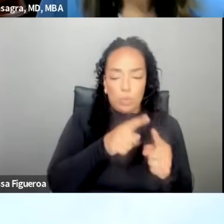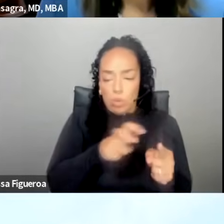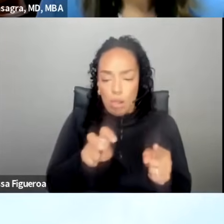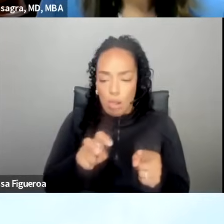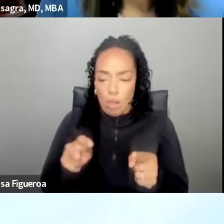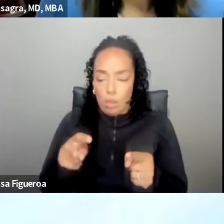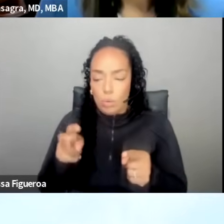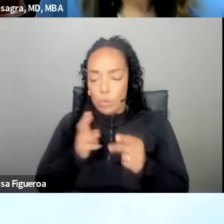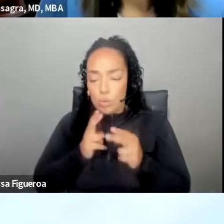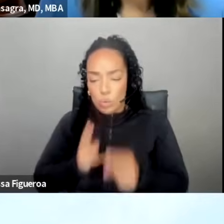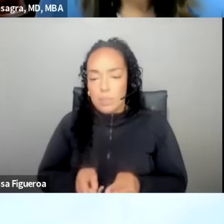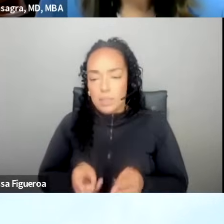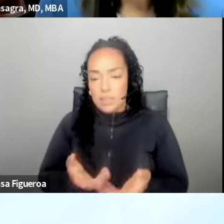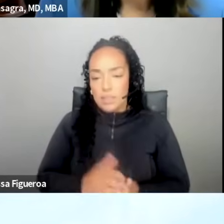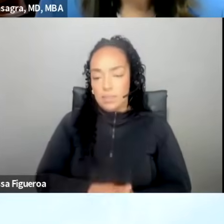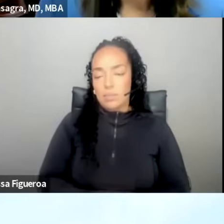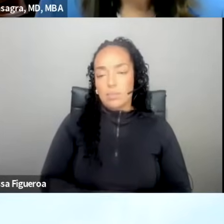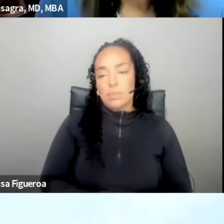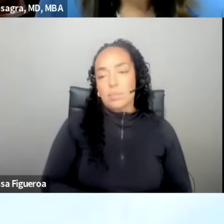Yeah.